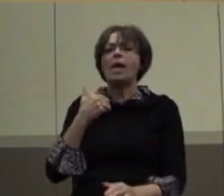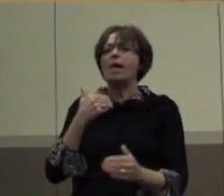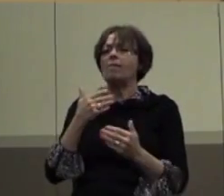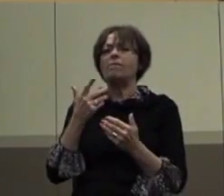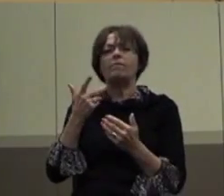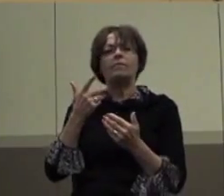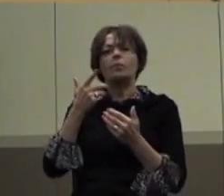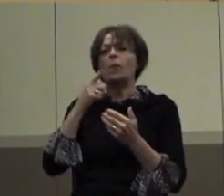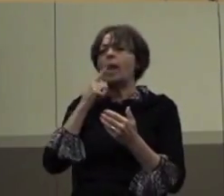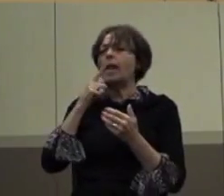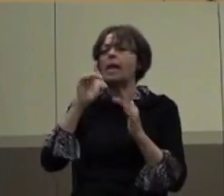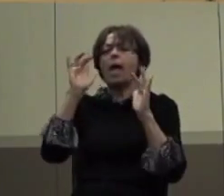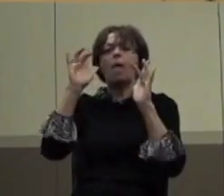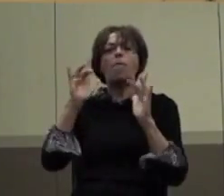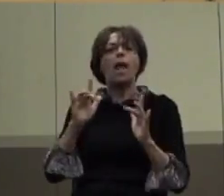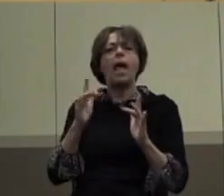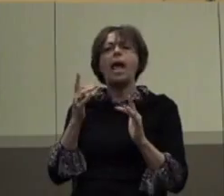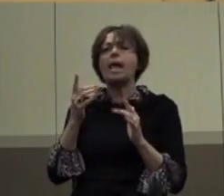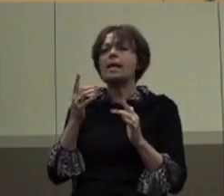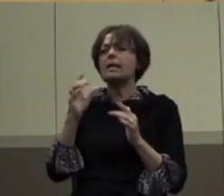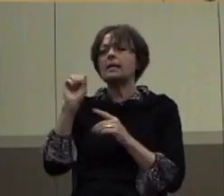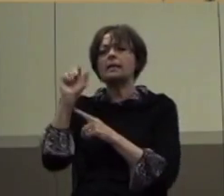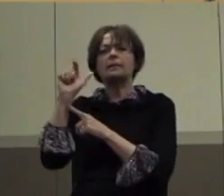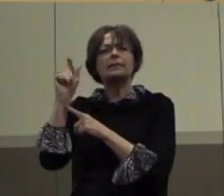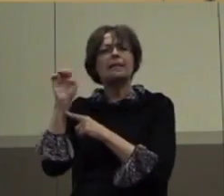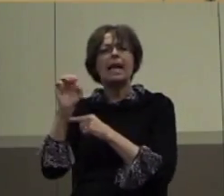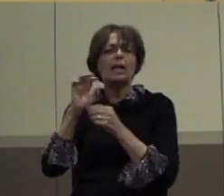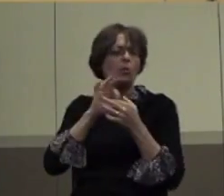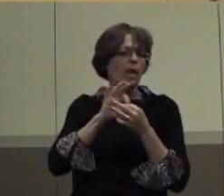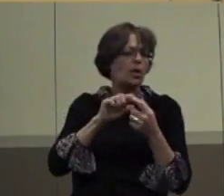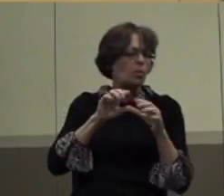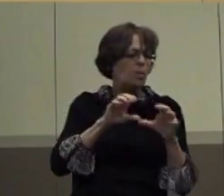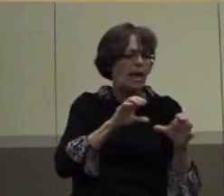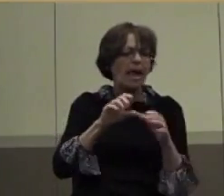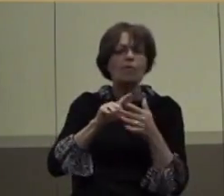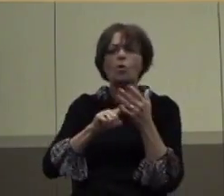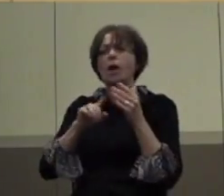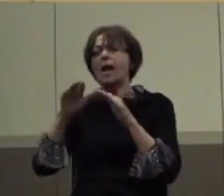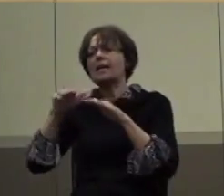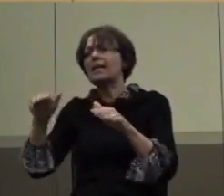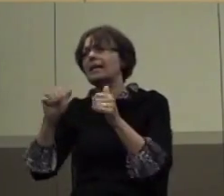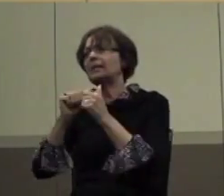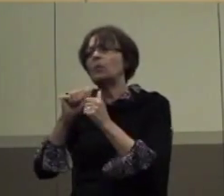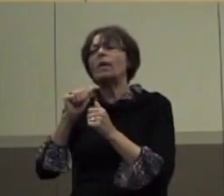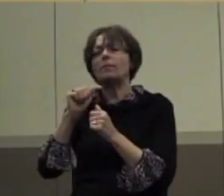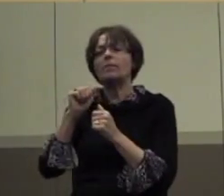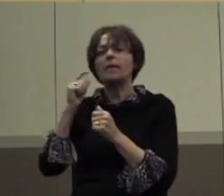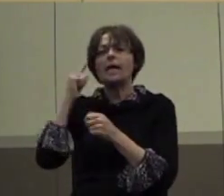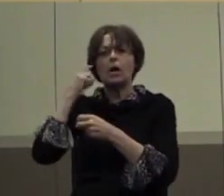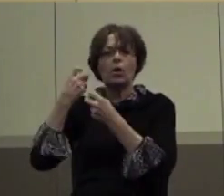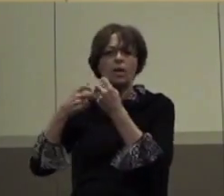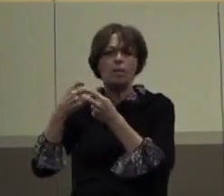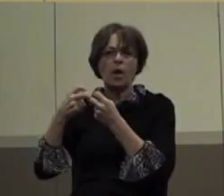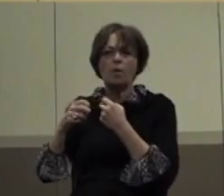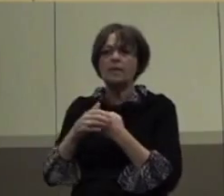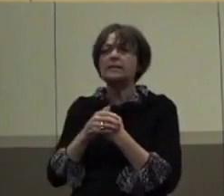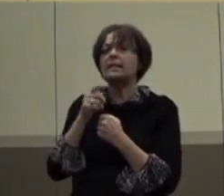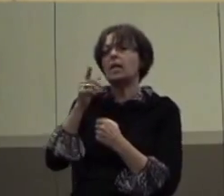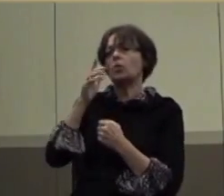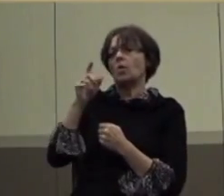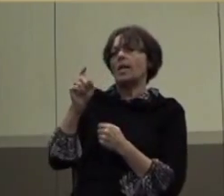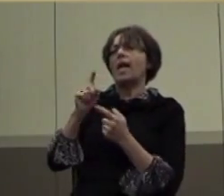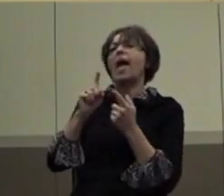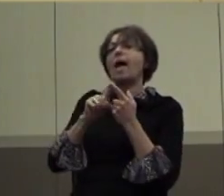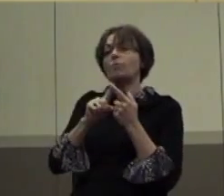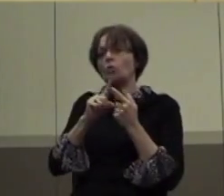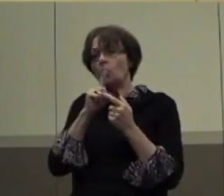blank slate when it comes to behavior, or a blank slate when it comes to dealing with kids with hearing and impairments. And you're going to have to play the